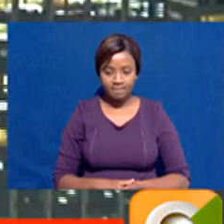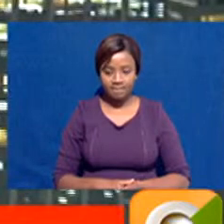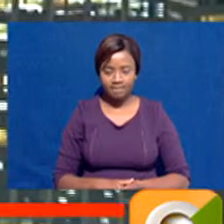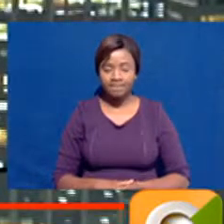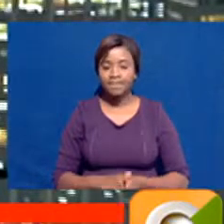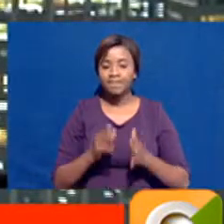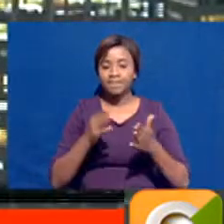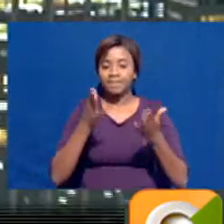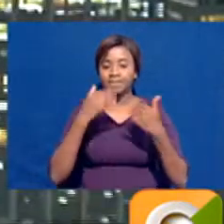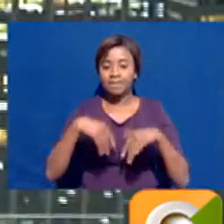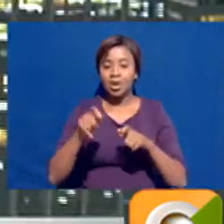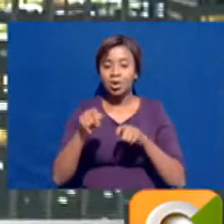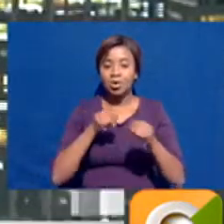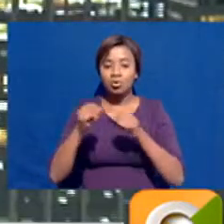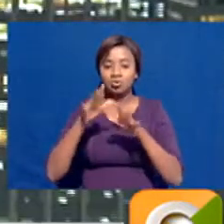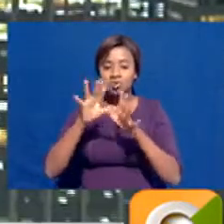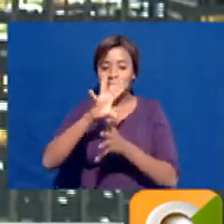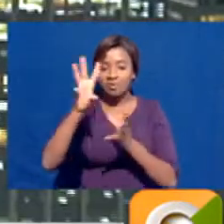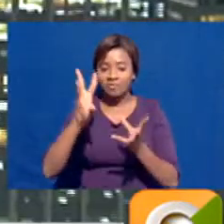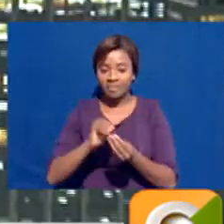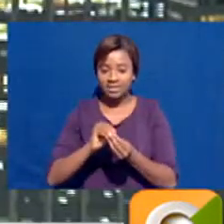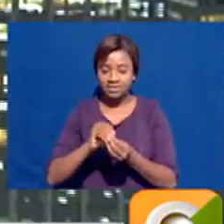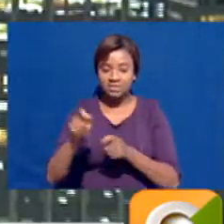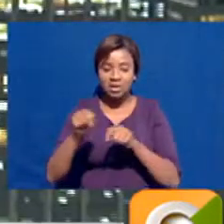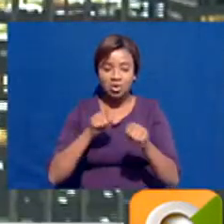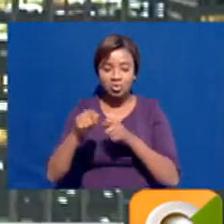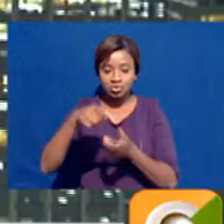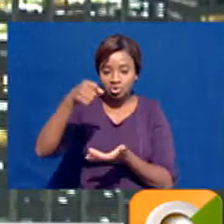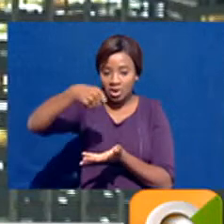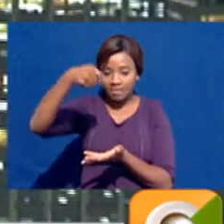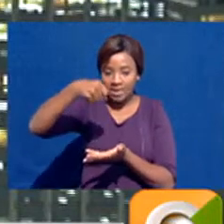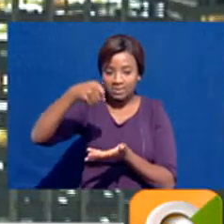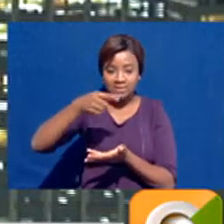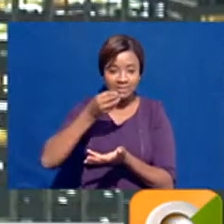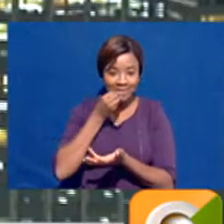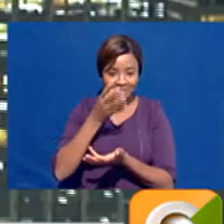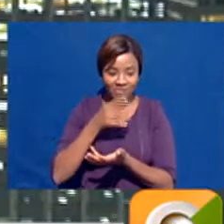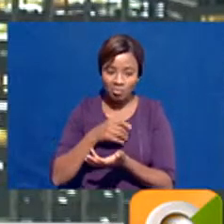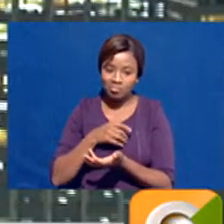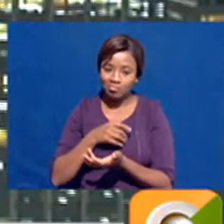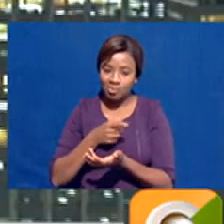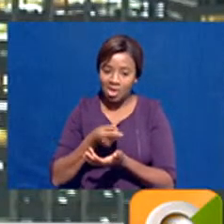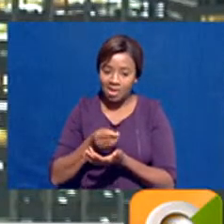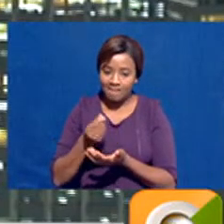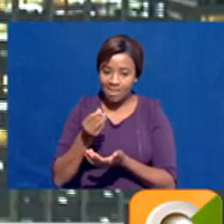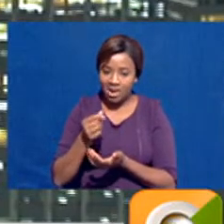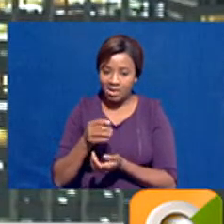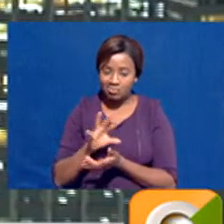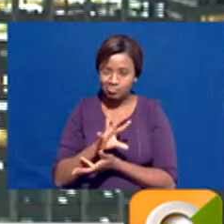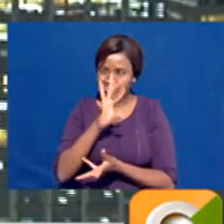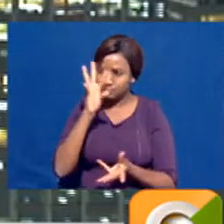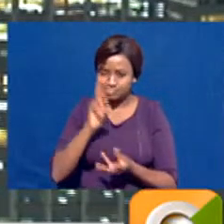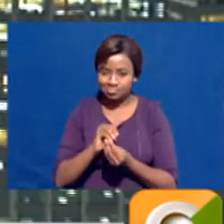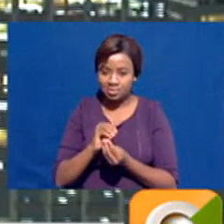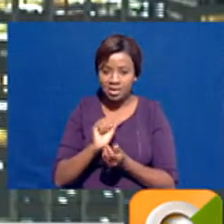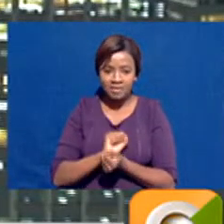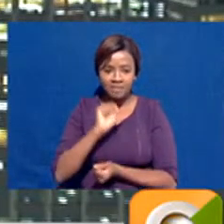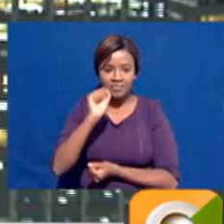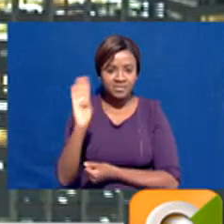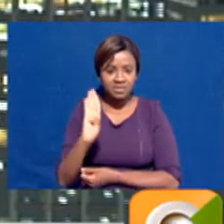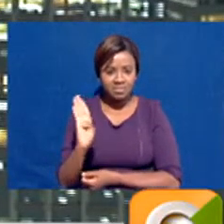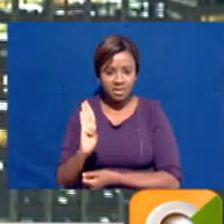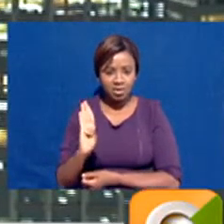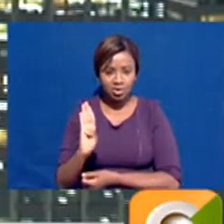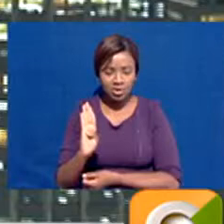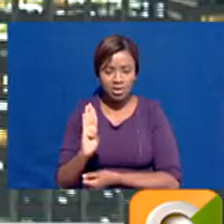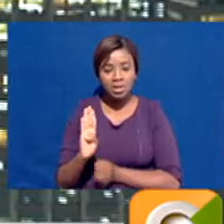Elsewhere, the Controller of Budget has spilled the beans over irregular payments amounting to over 15 billion Kenya